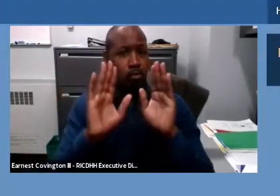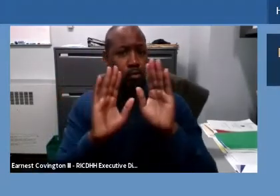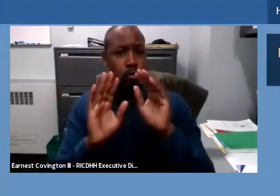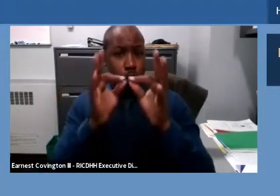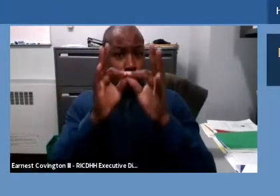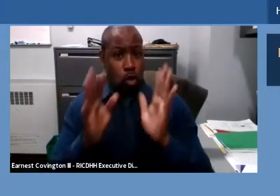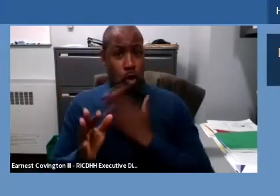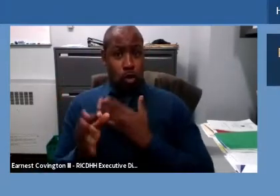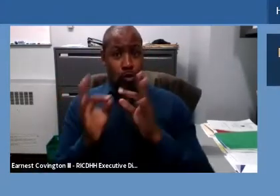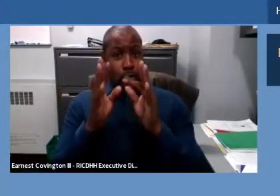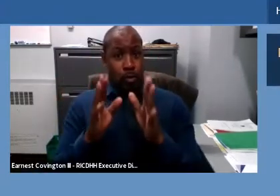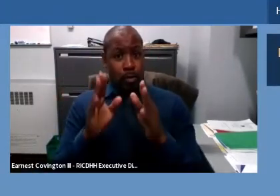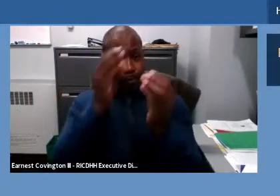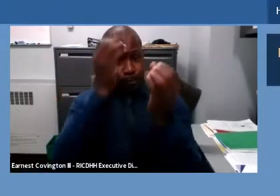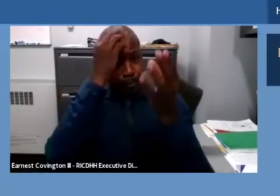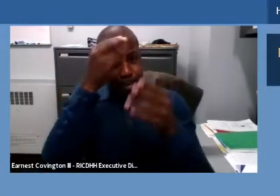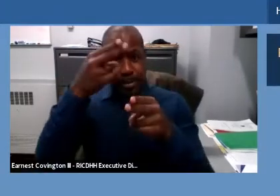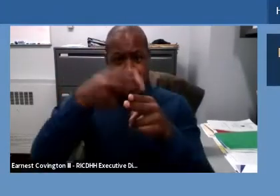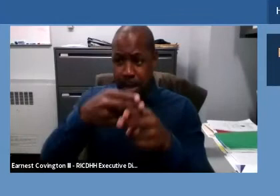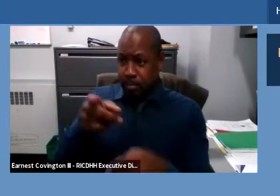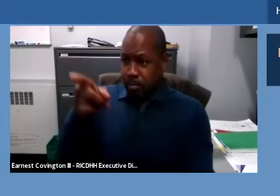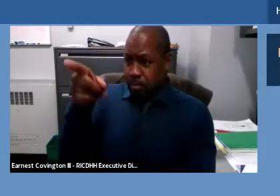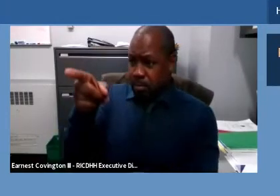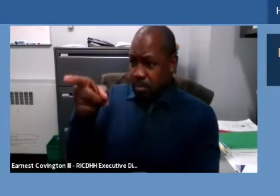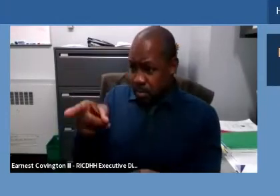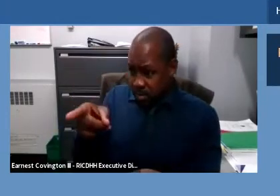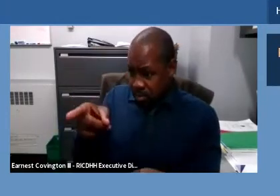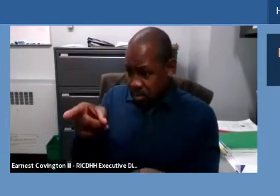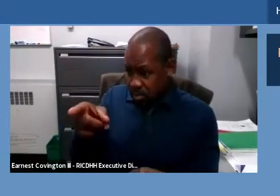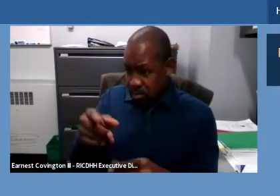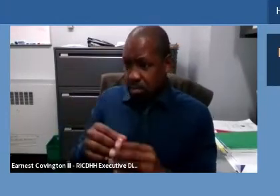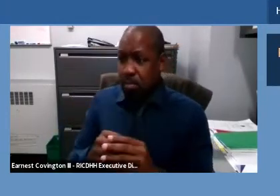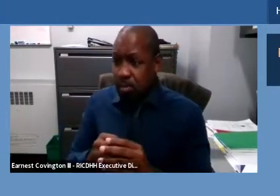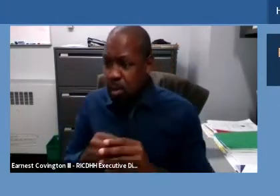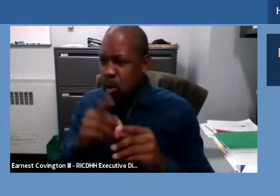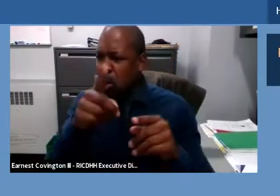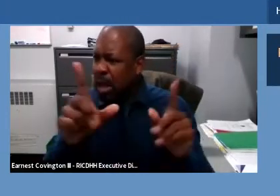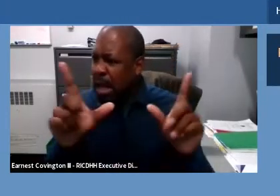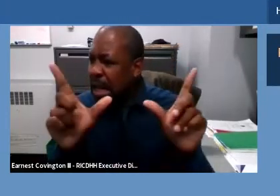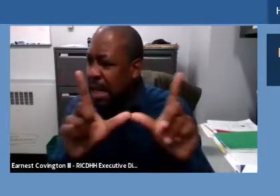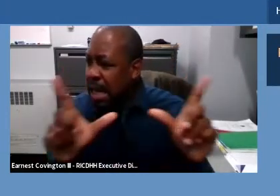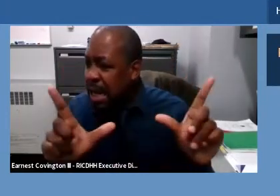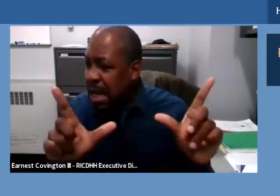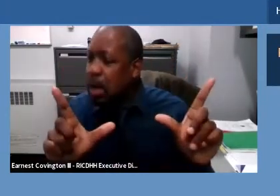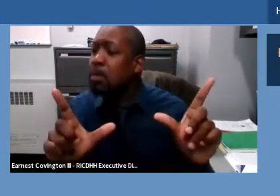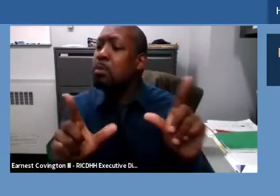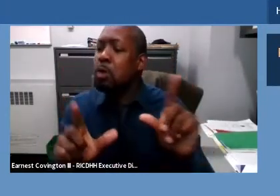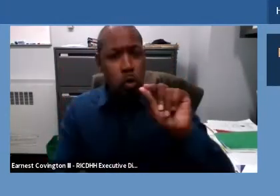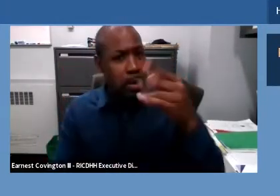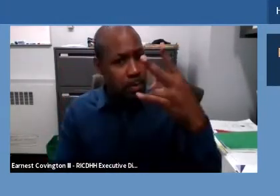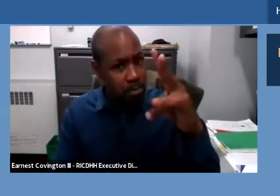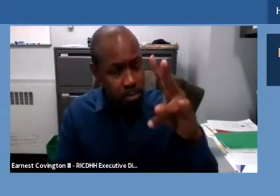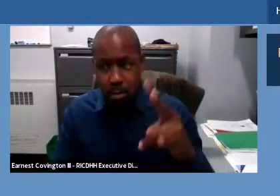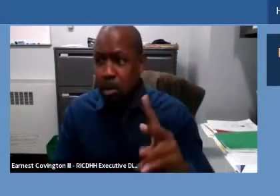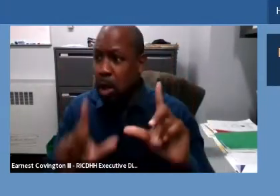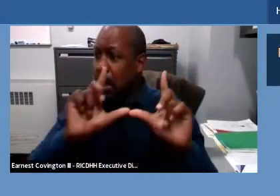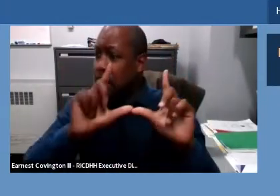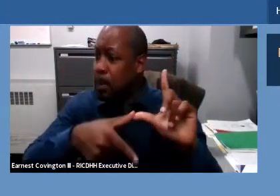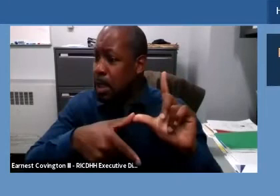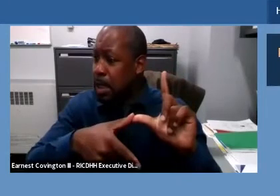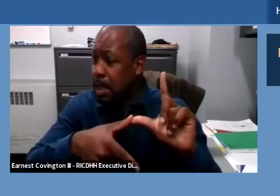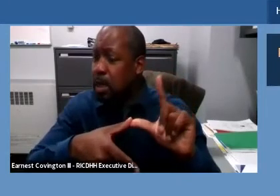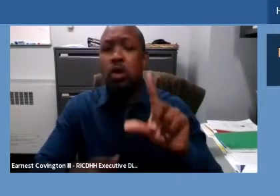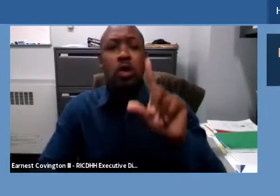So you see here that this is our interpreter here for this vlog. And you can see that she